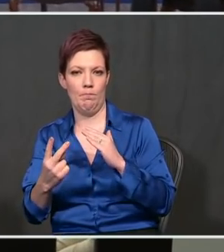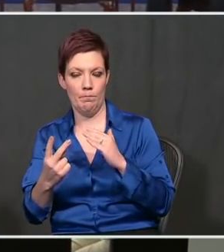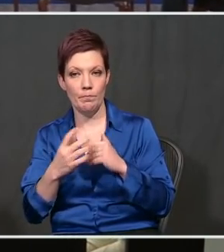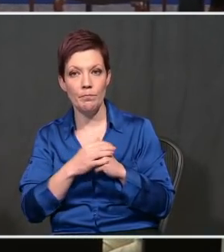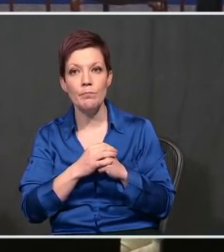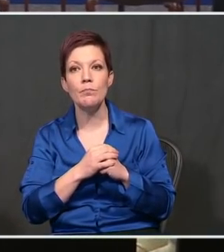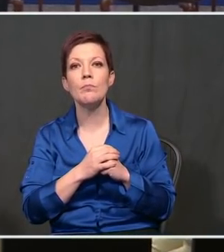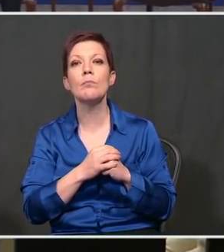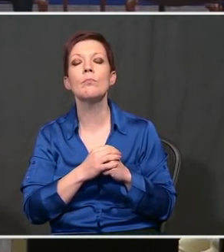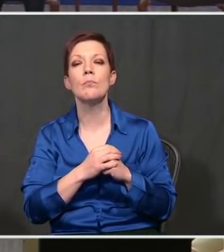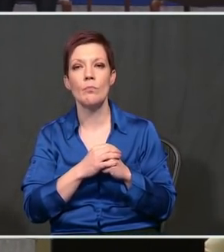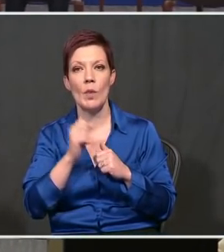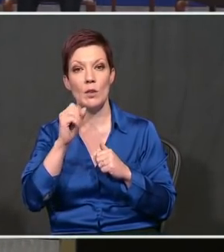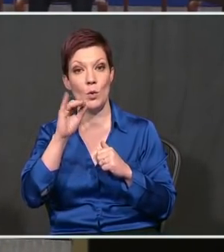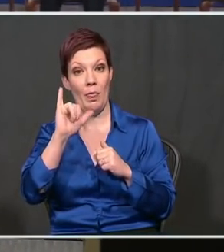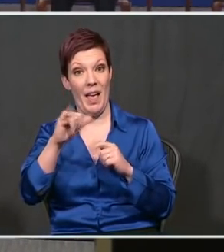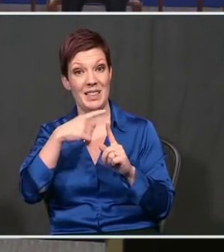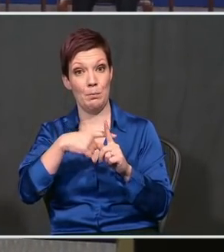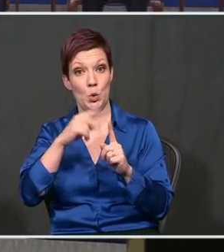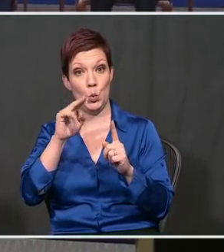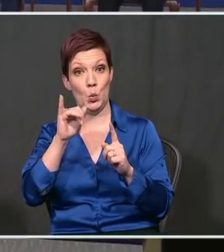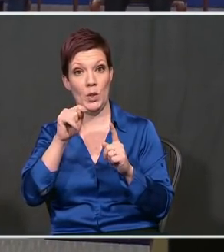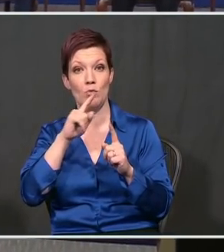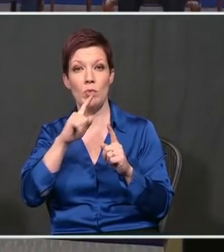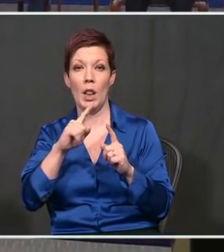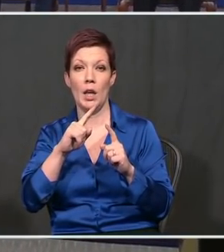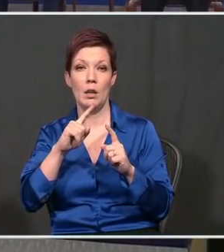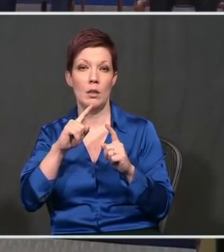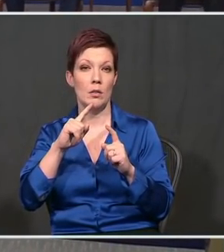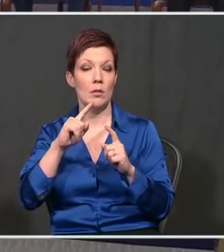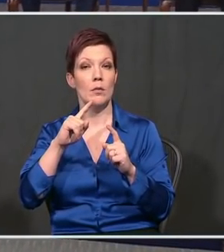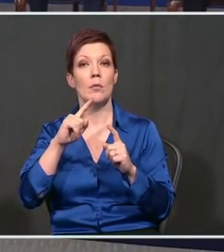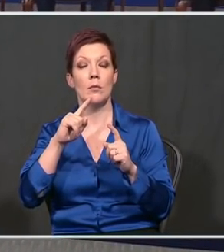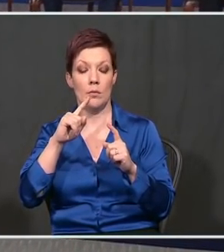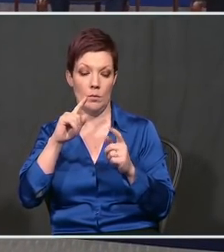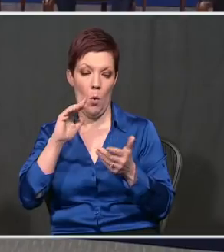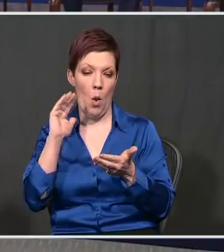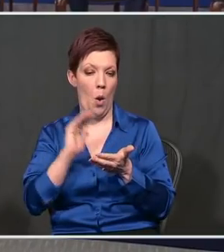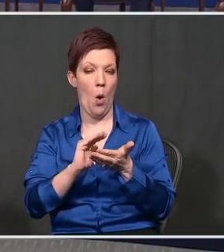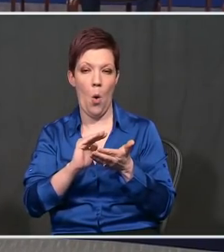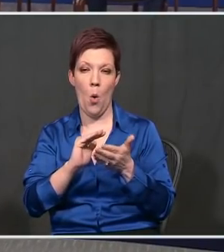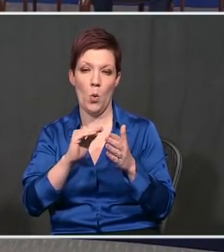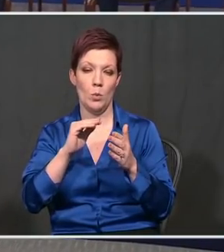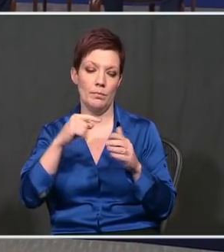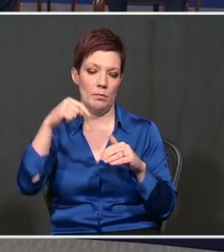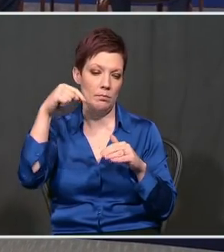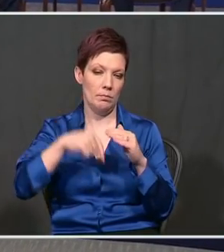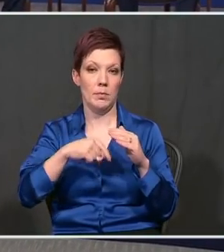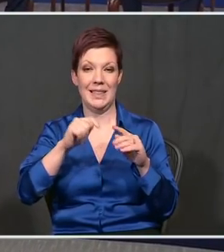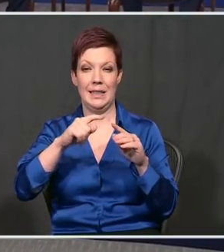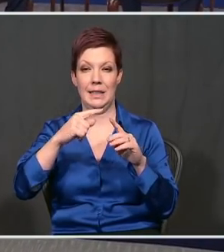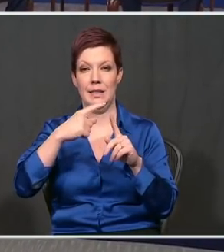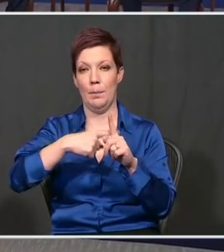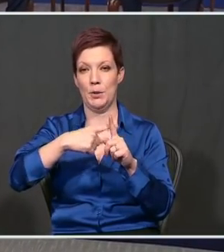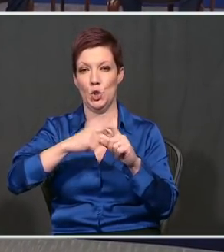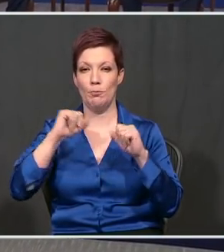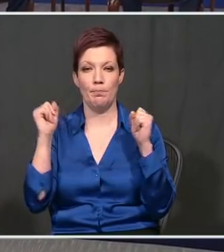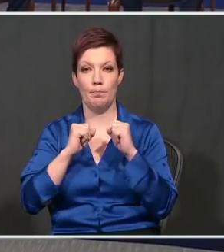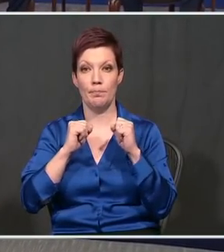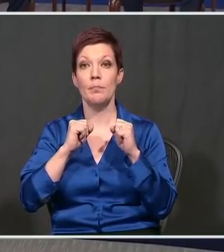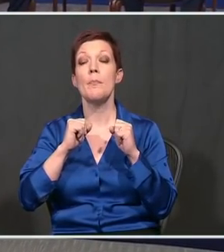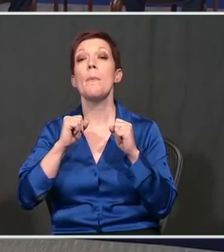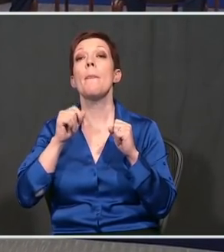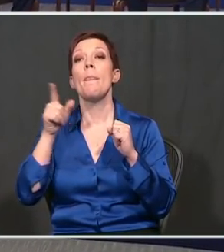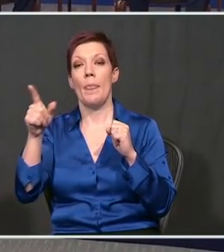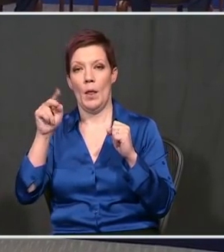this ultra-low temperature unit made in North Carolina, effectively you can store about 5,000 doses. In the typical ones,